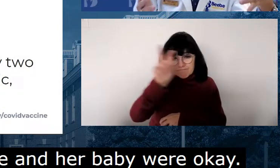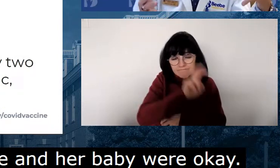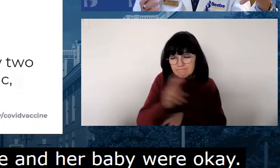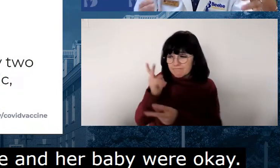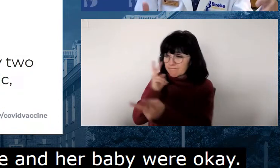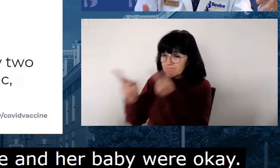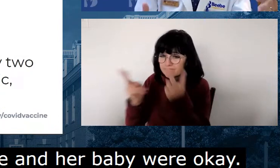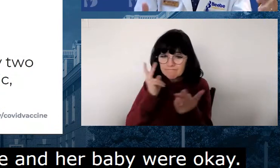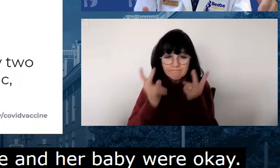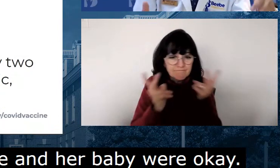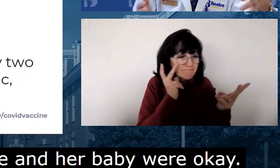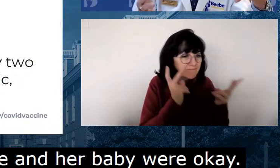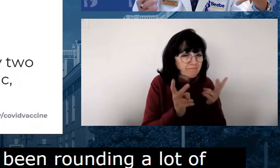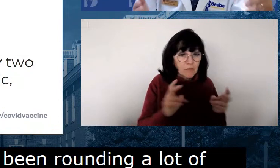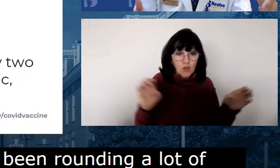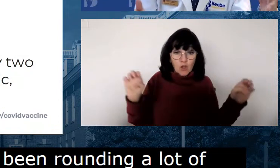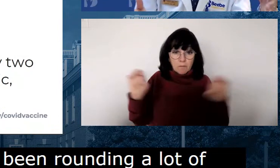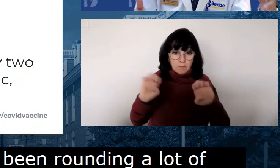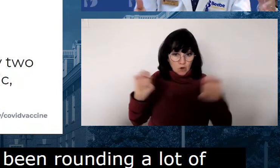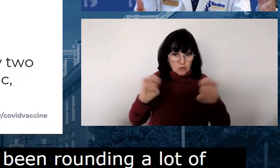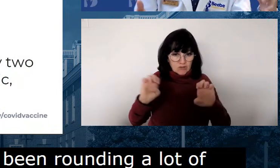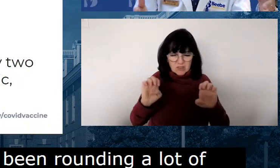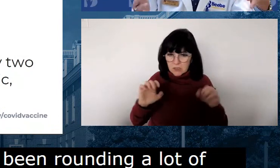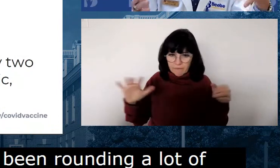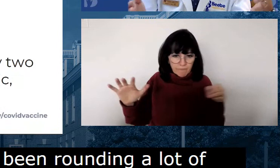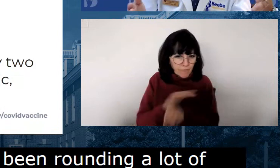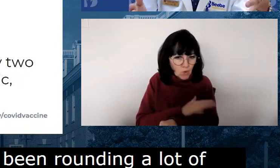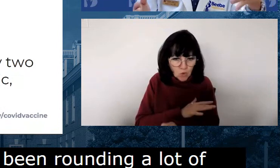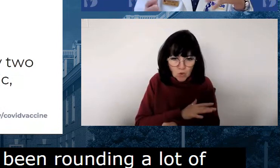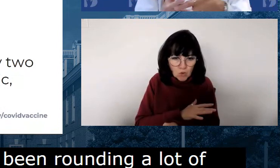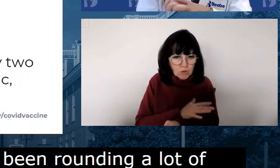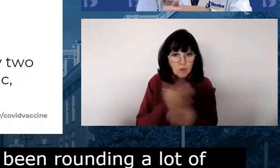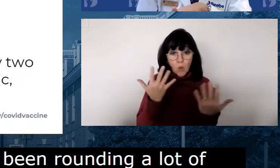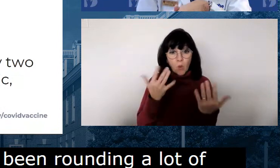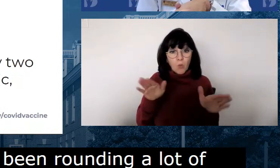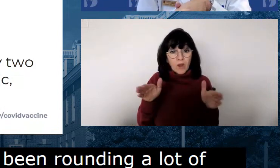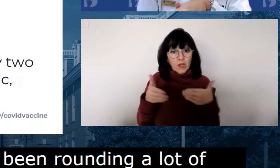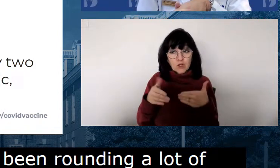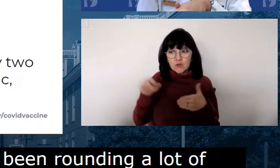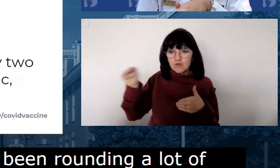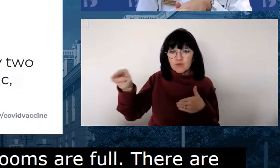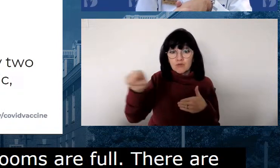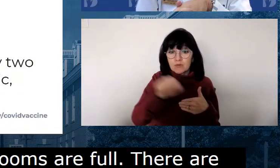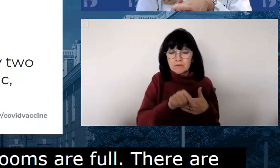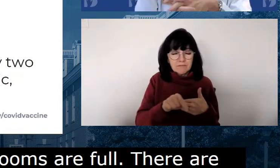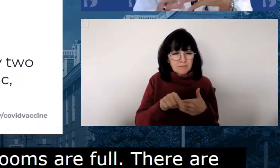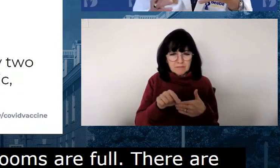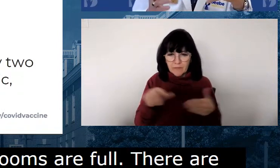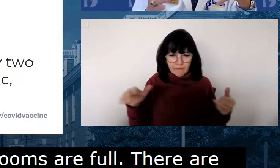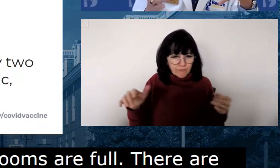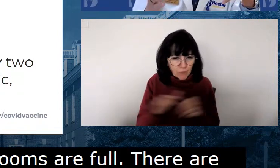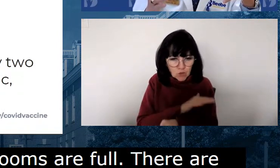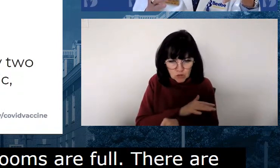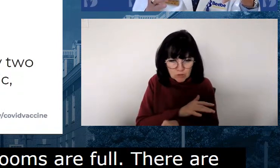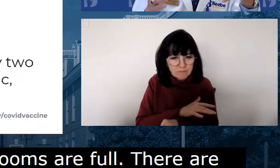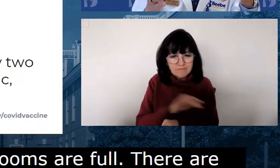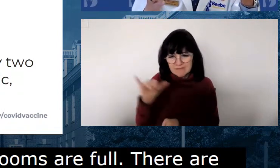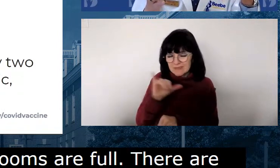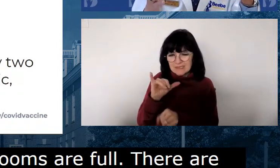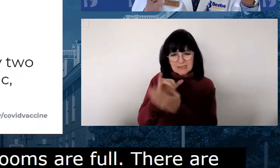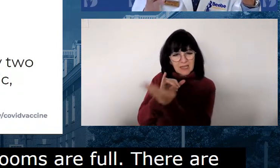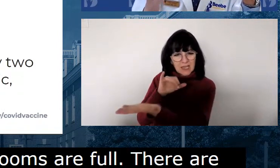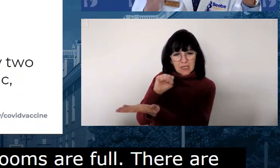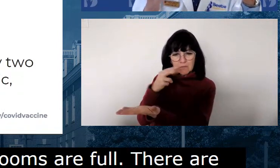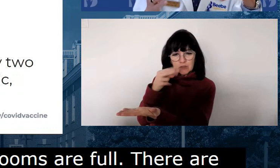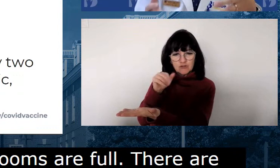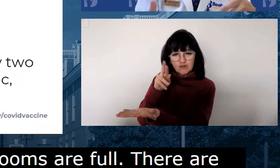emergency rooms are full. There are waiting rooms that are full, as Sharon talked about, of the Christianic care. And, I will